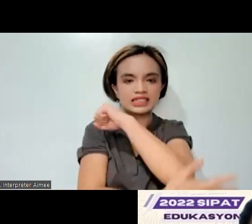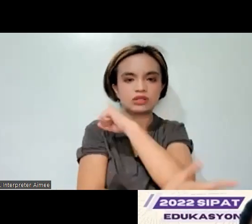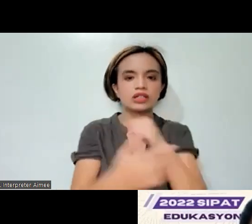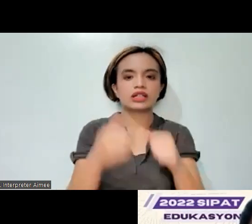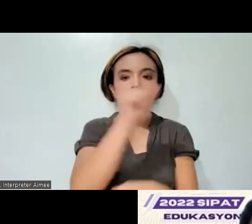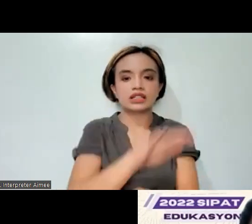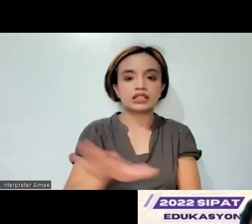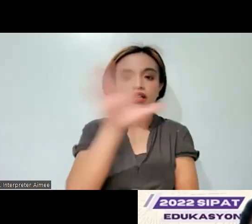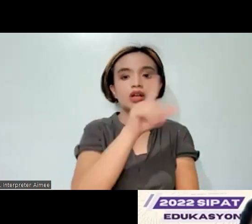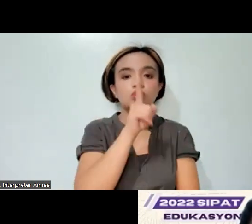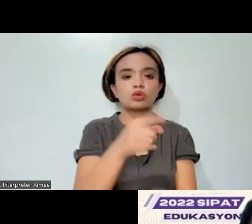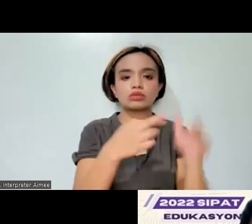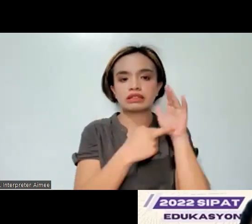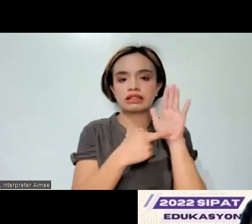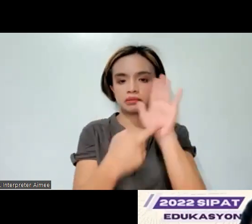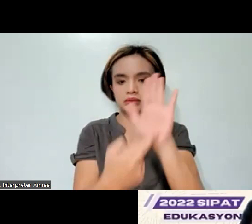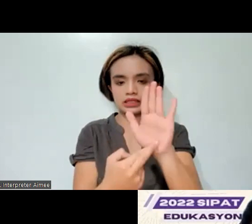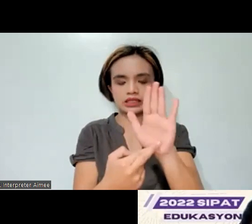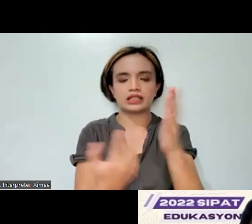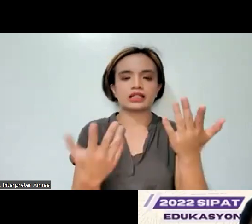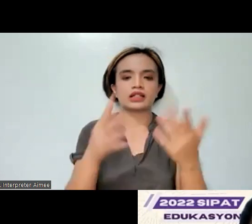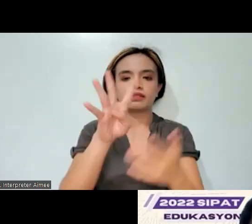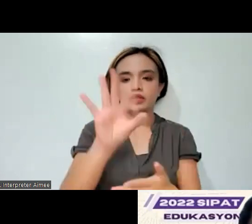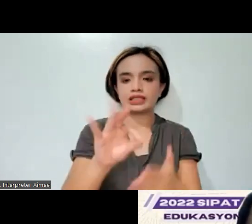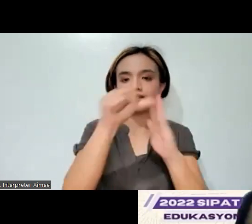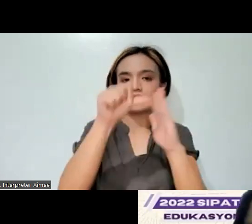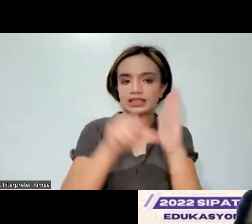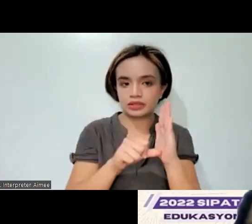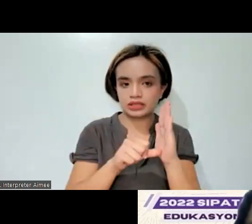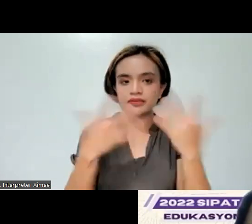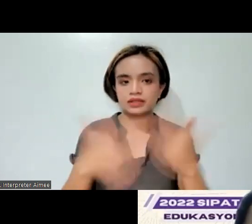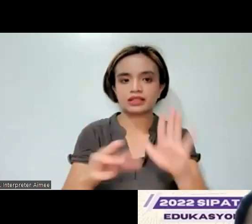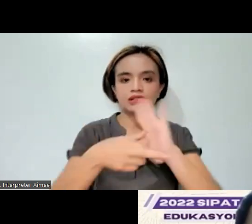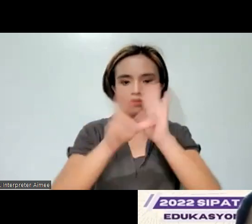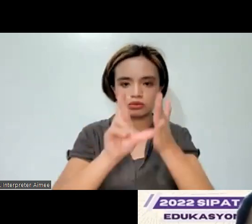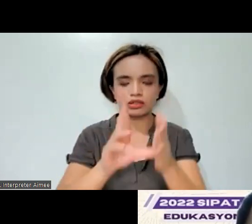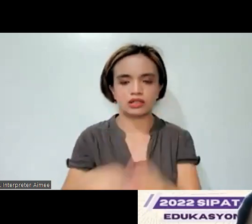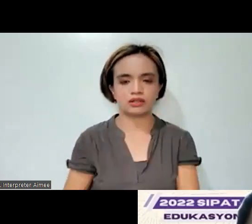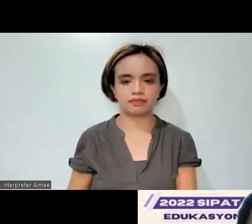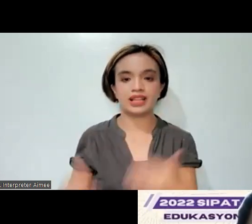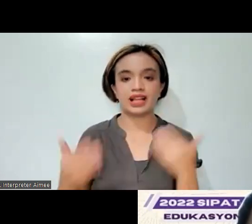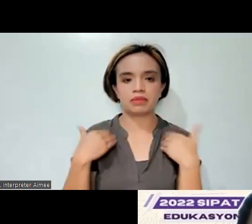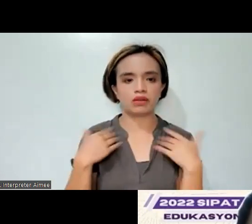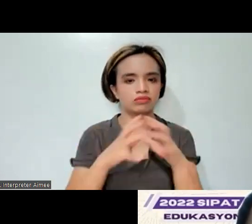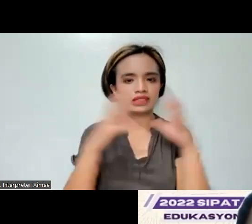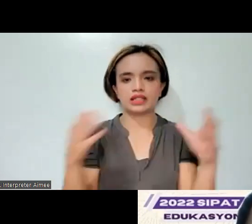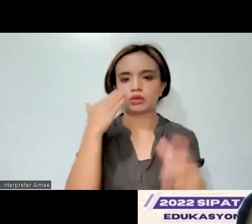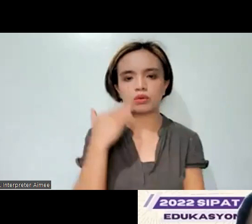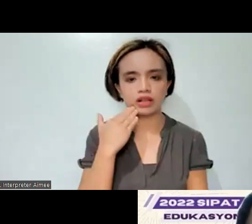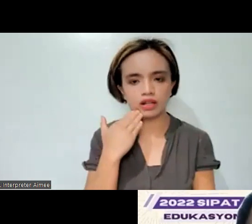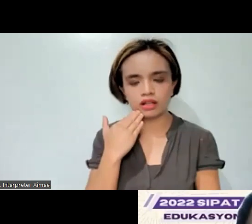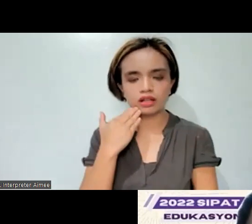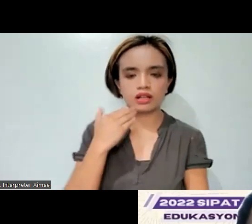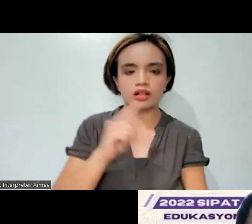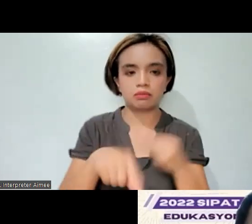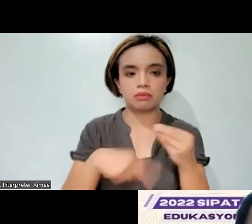are represented in the 49 articles that we reviewed. So there's a big gap in terms of research